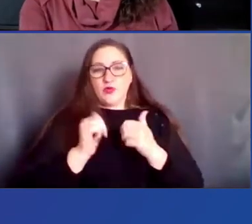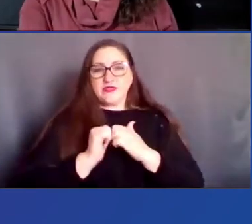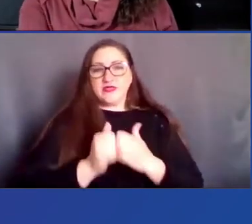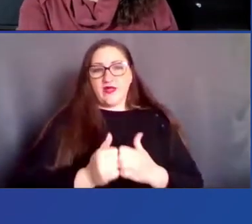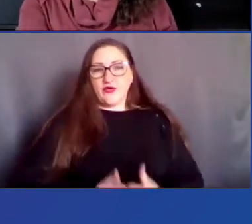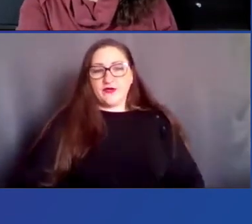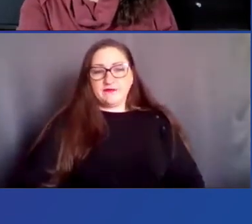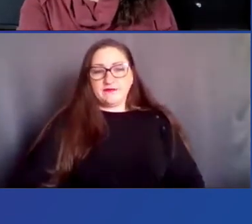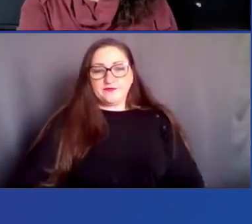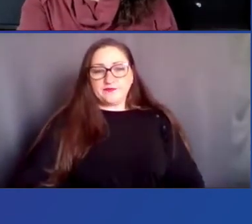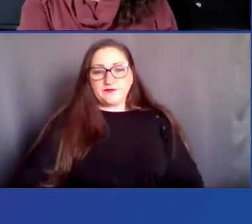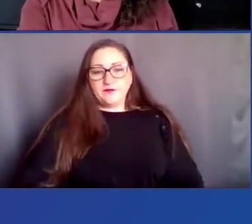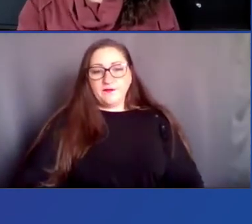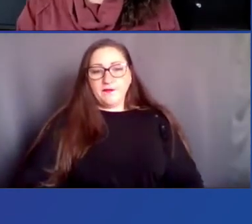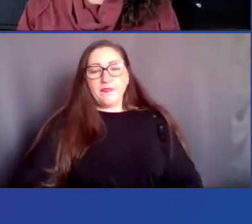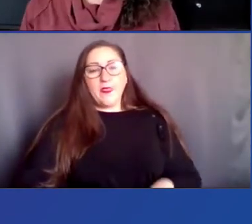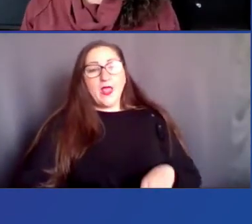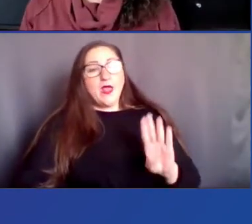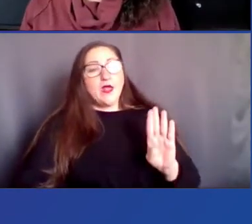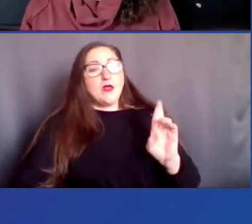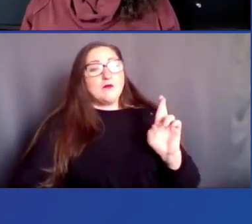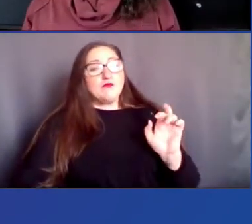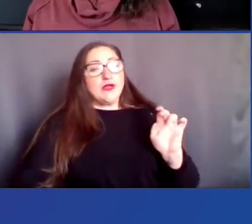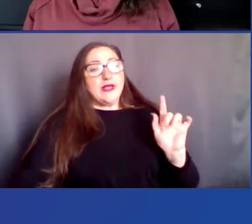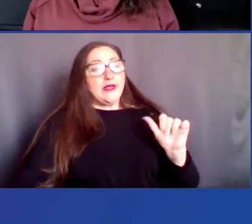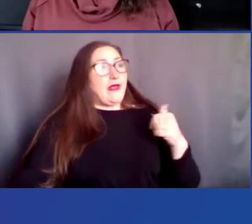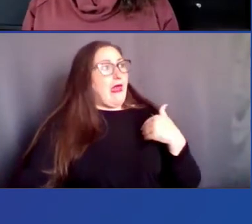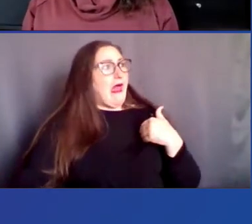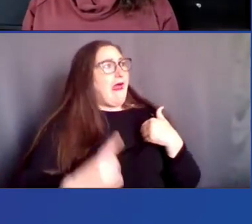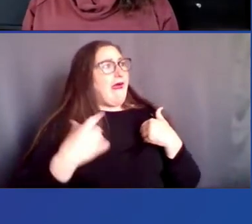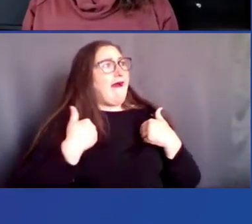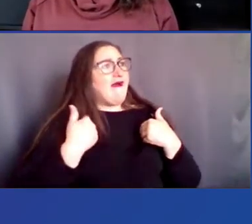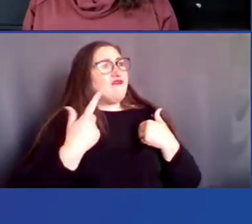I have one more point. There